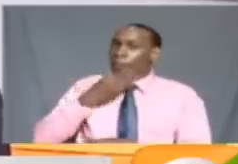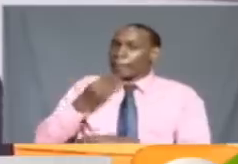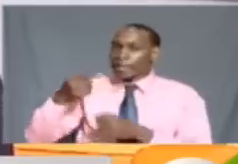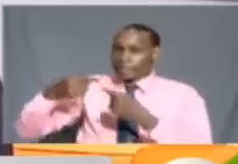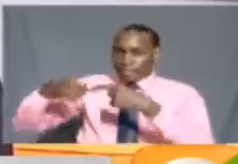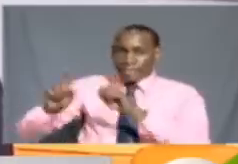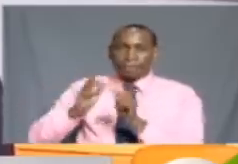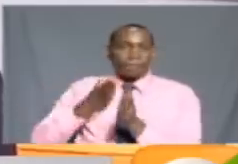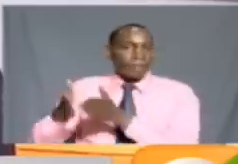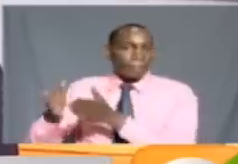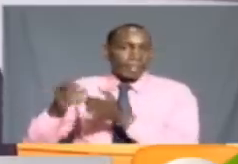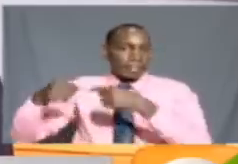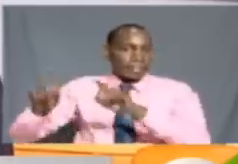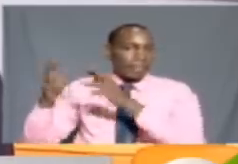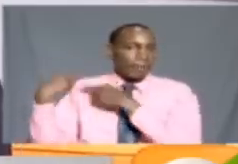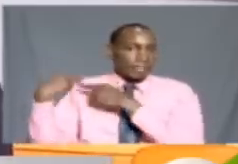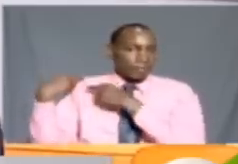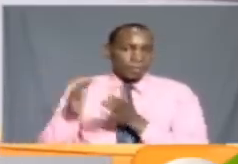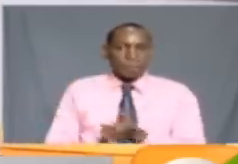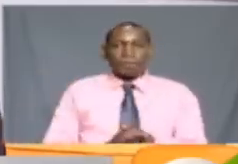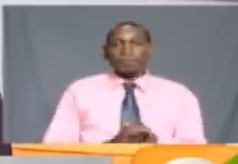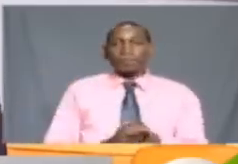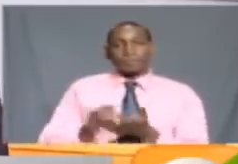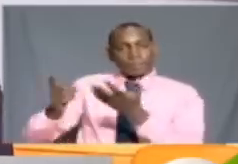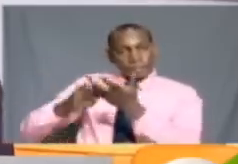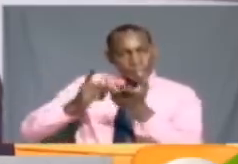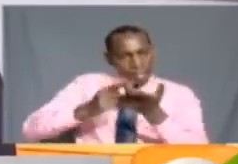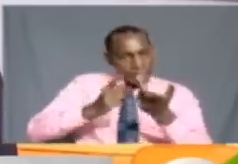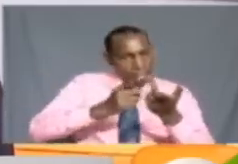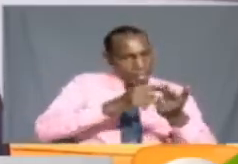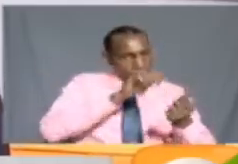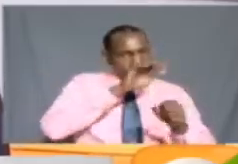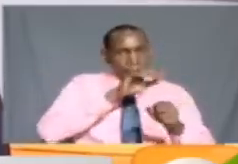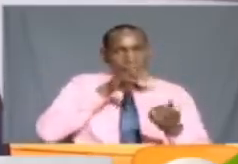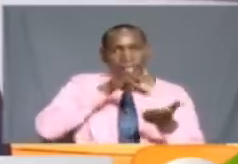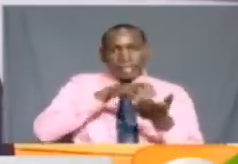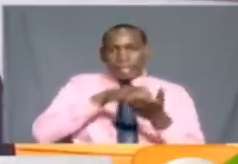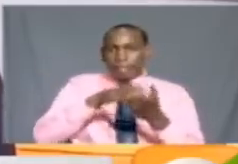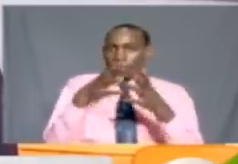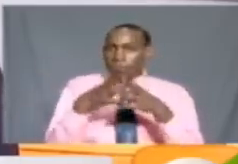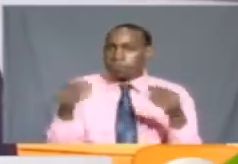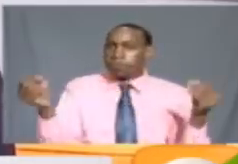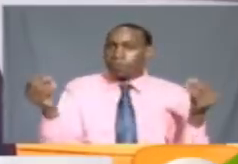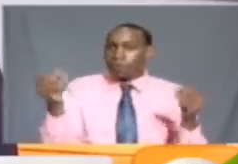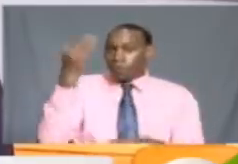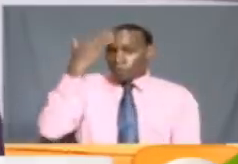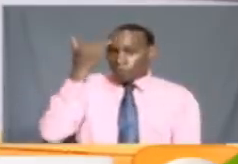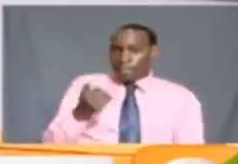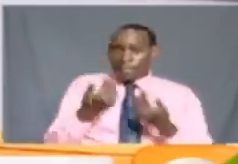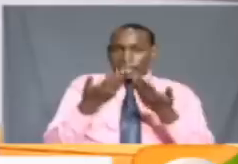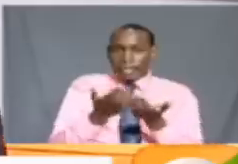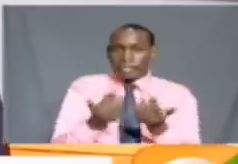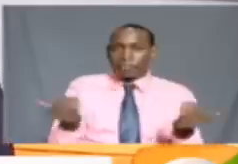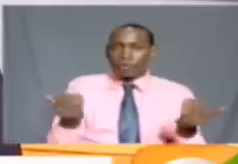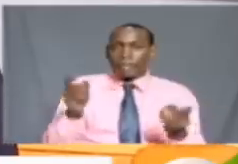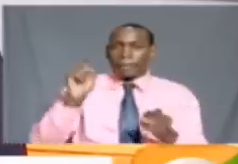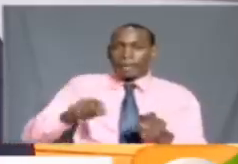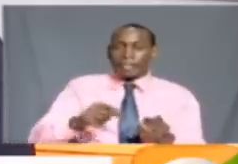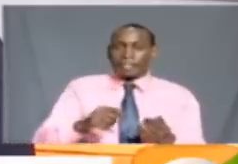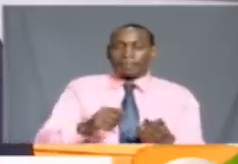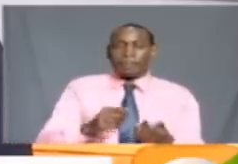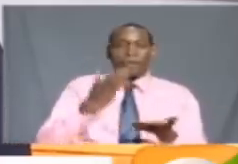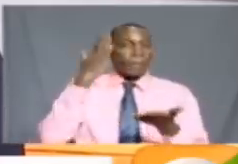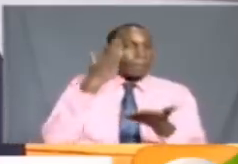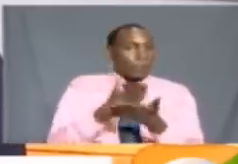Jipange, you know? Yeah. And how many of these cases will actually disappear? Because now children will have to prove